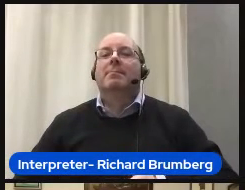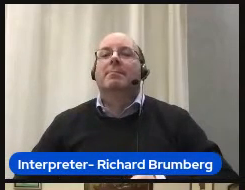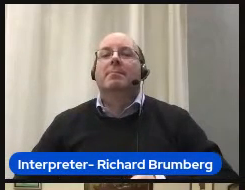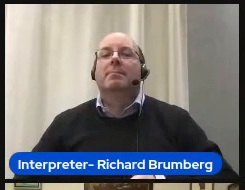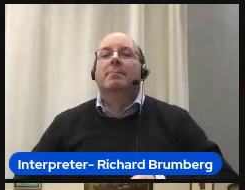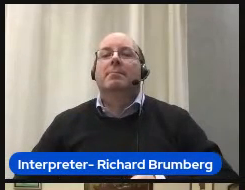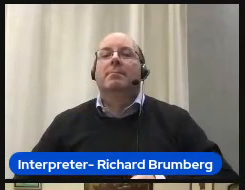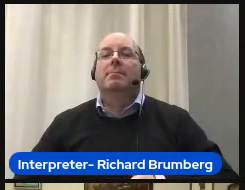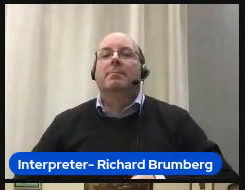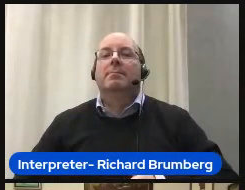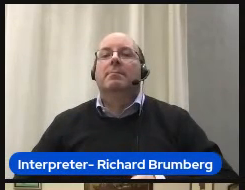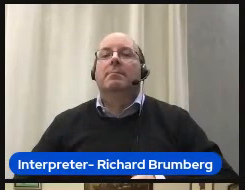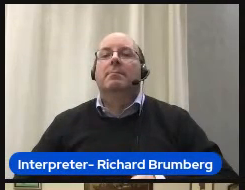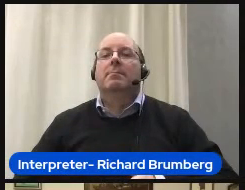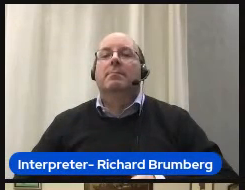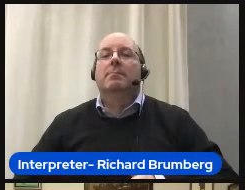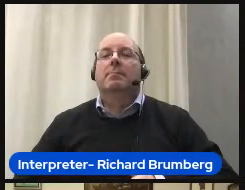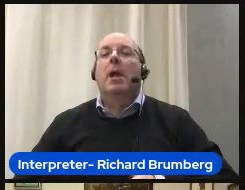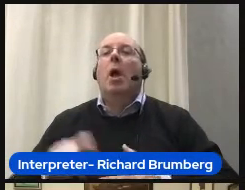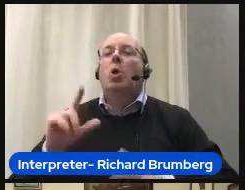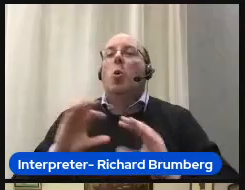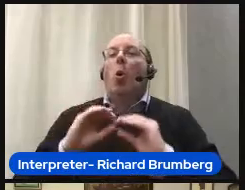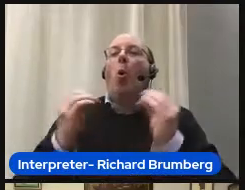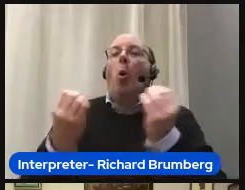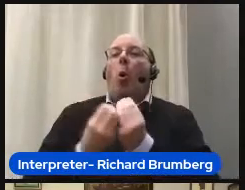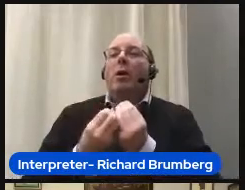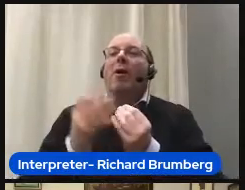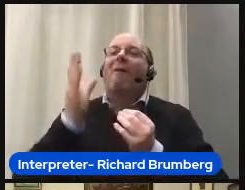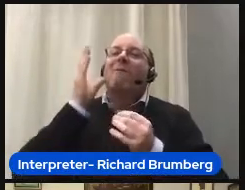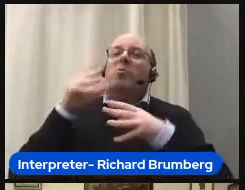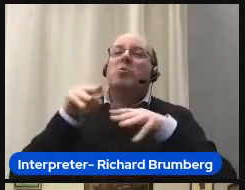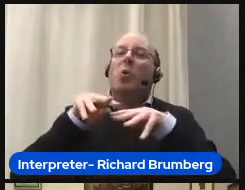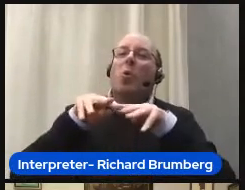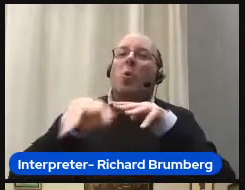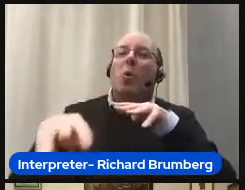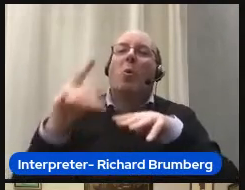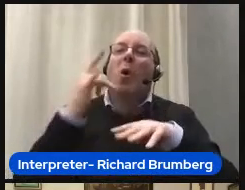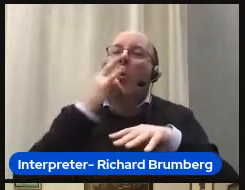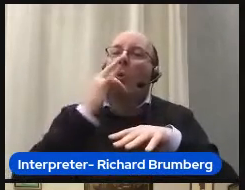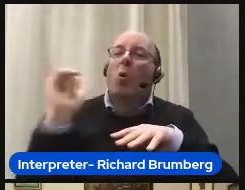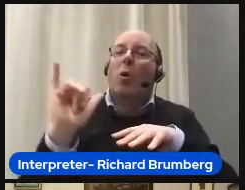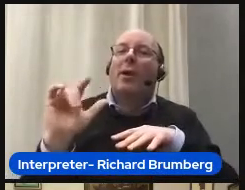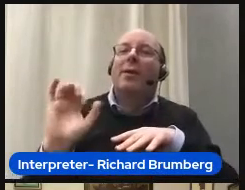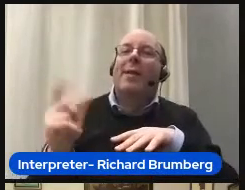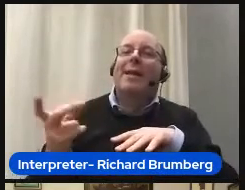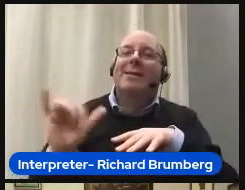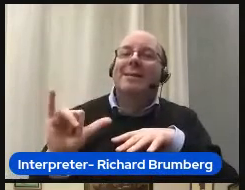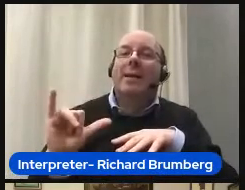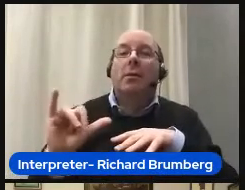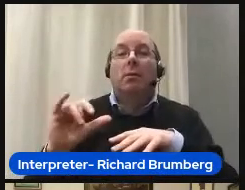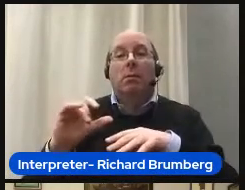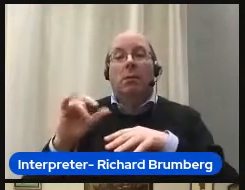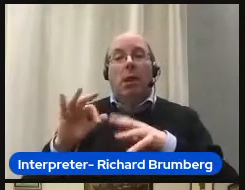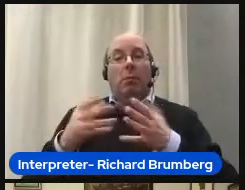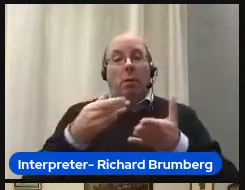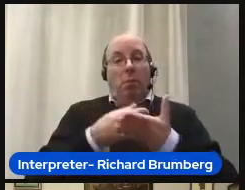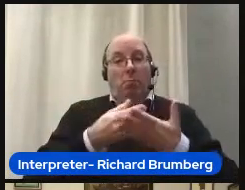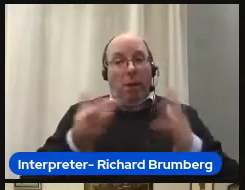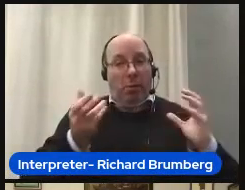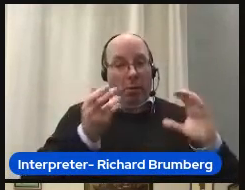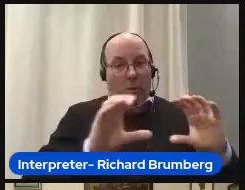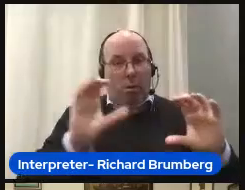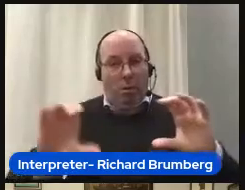desired legacy for you and your organization? And how will you use the investment from these